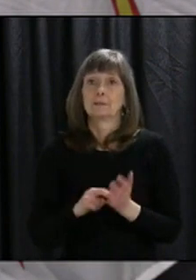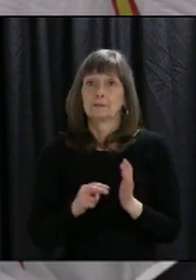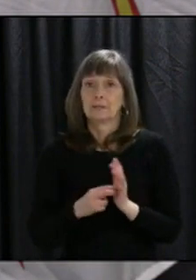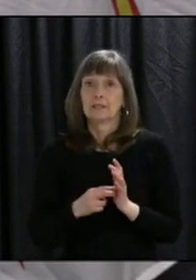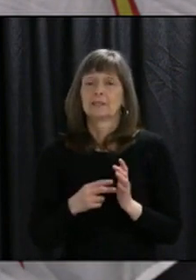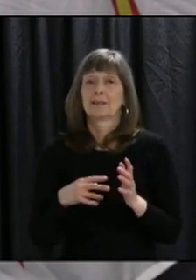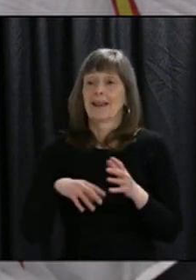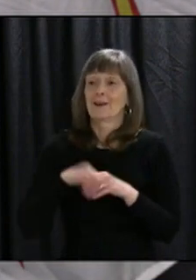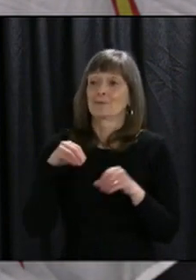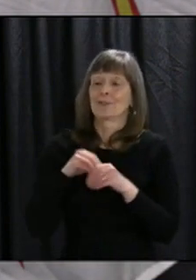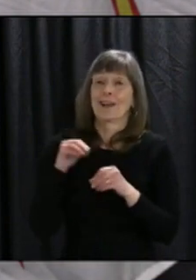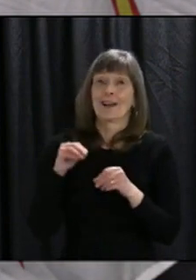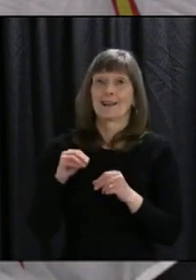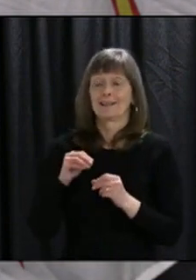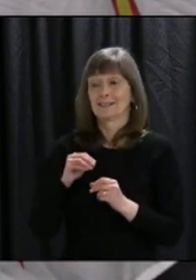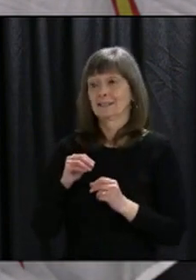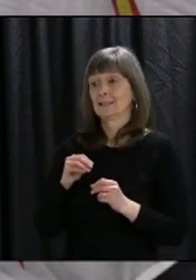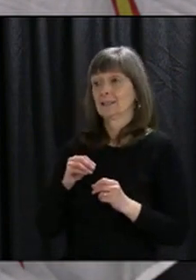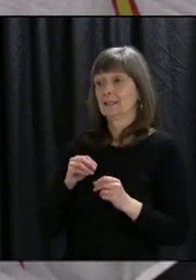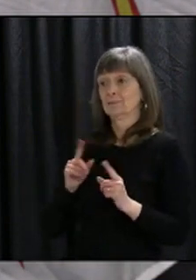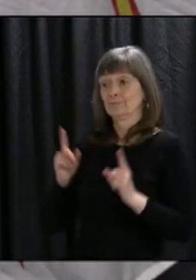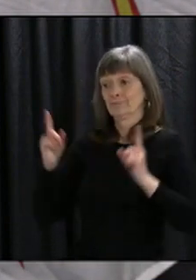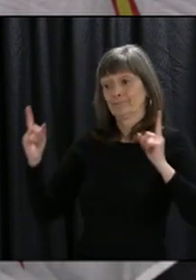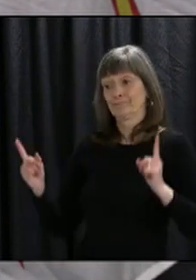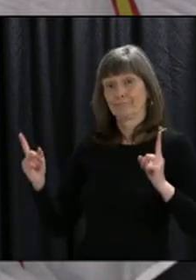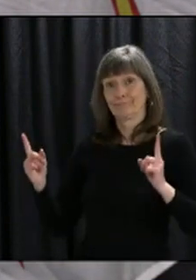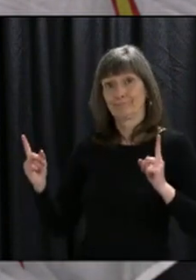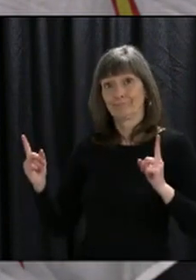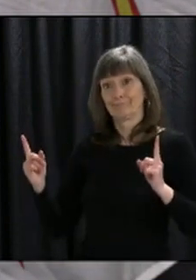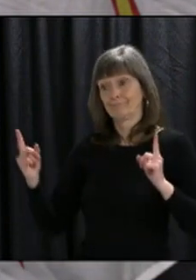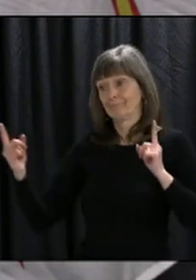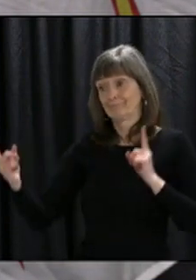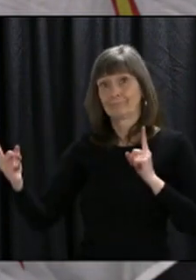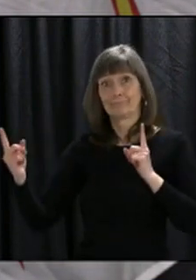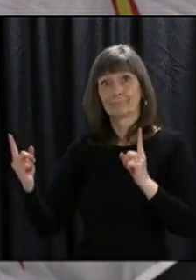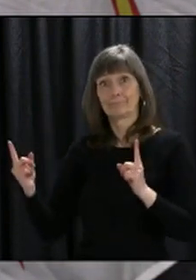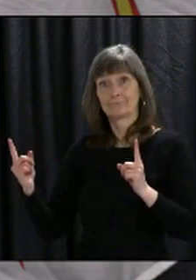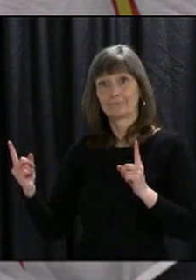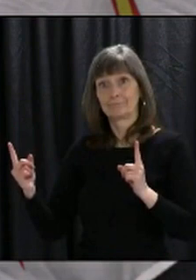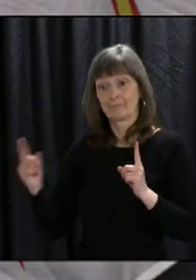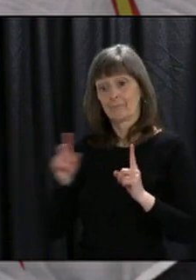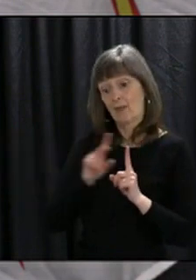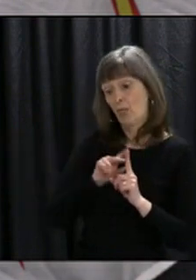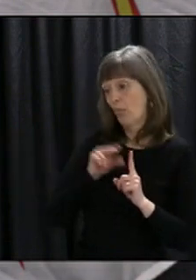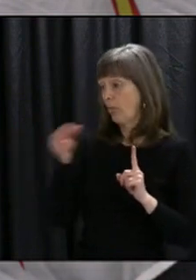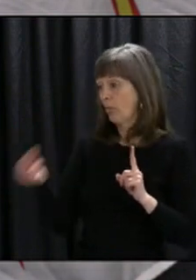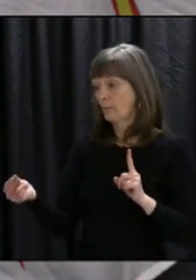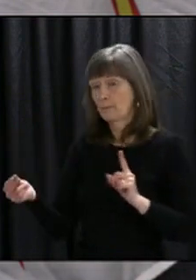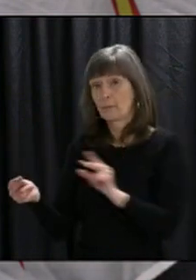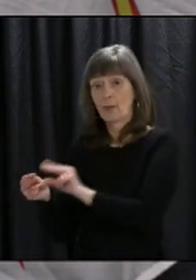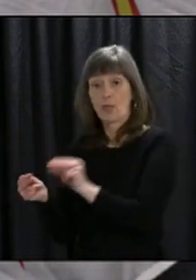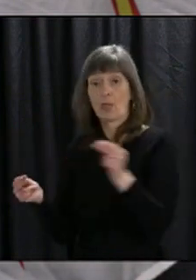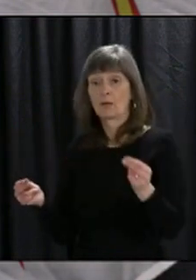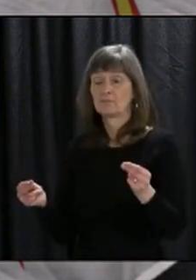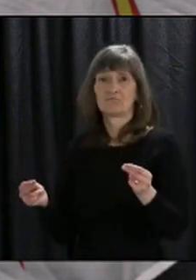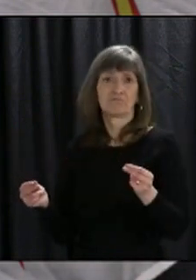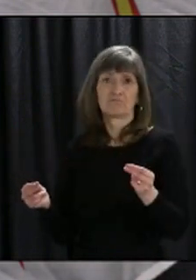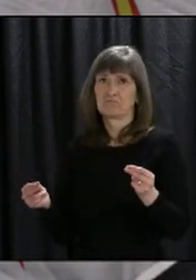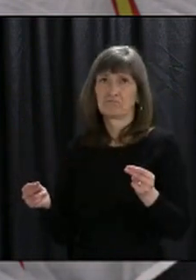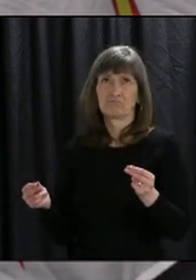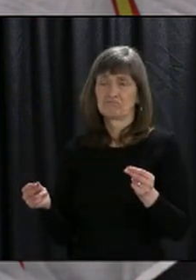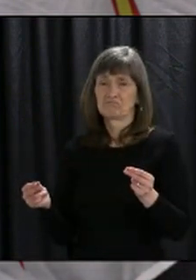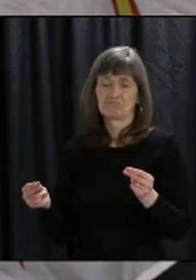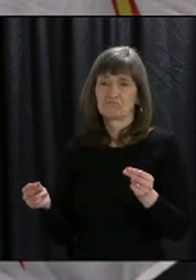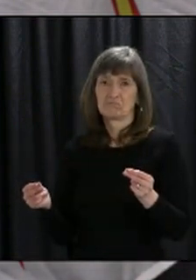in the outdoors when people are physically distancing, they're certainly, that is not a